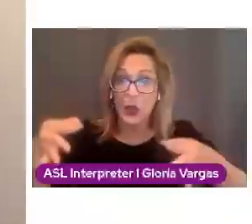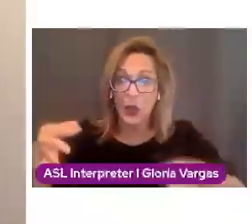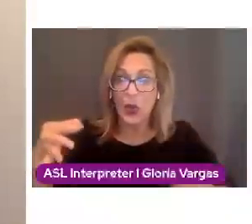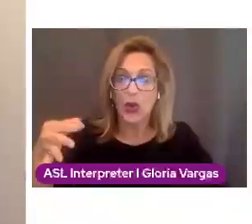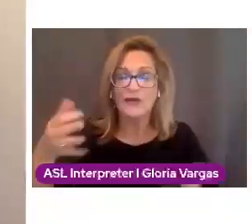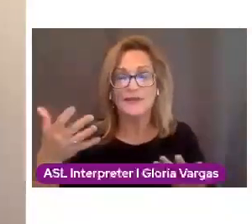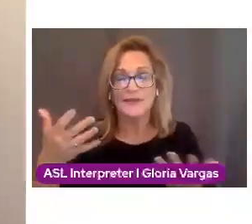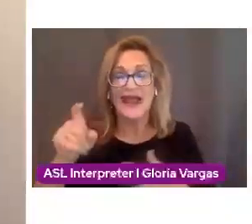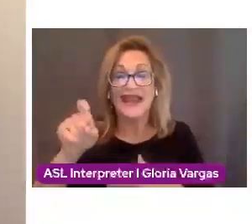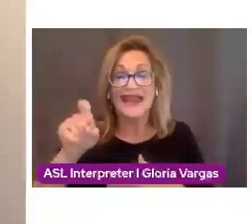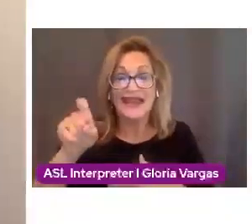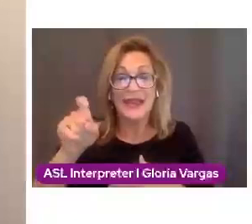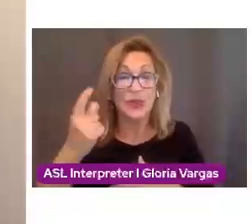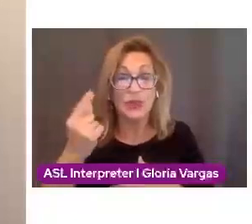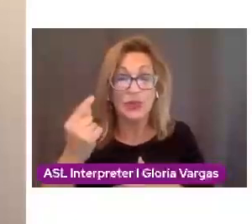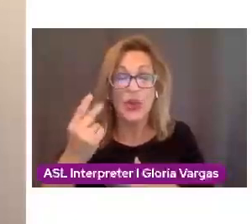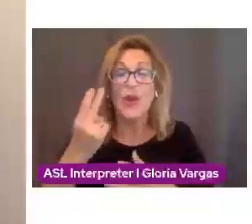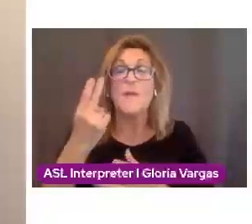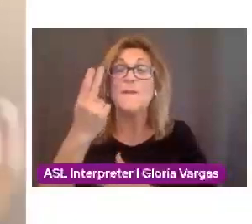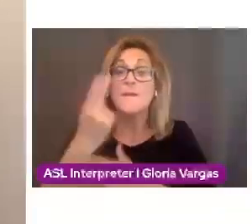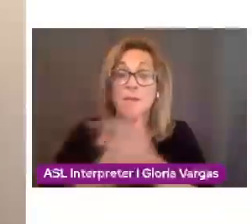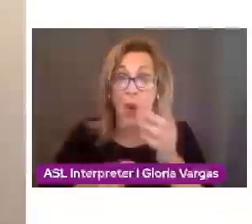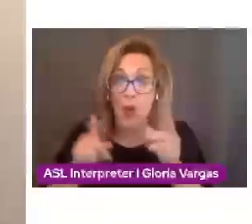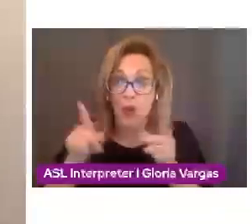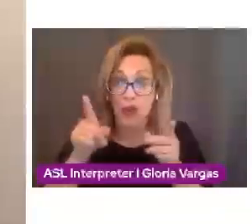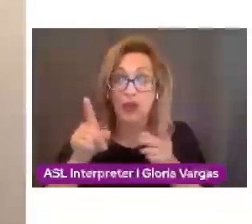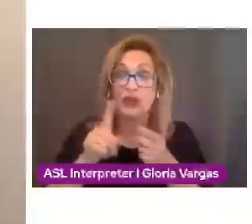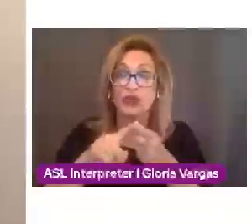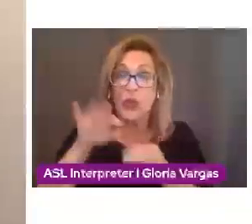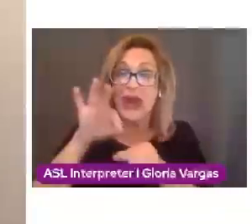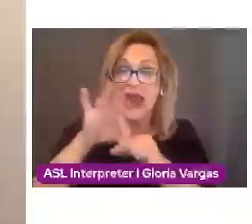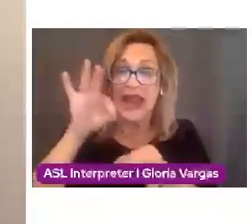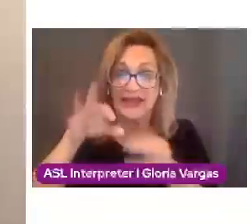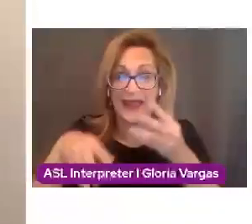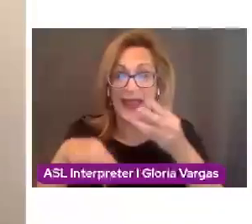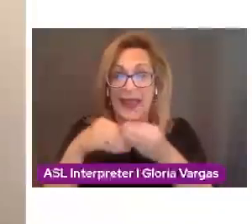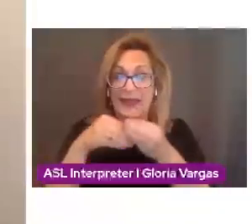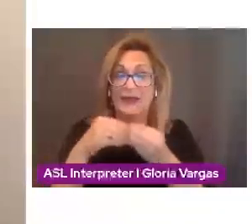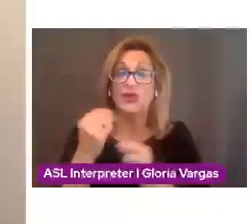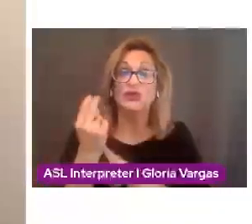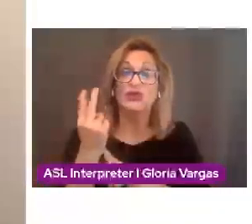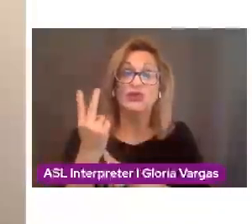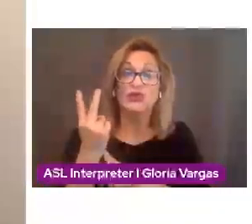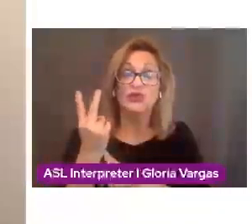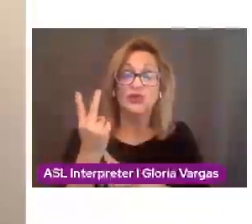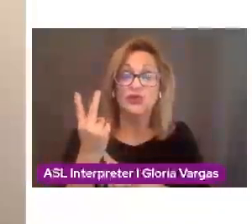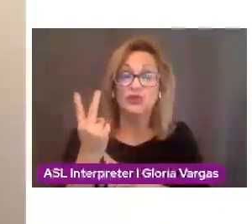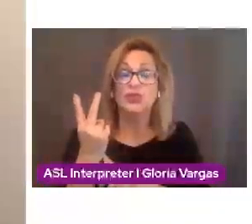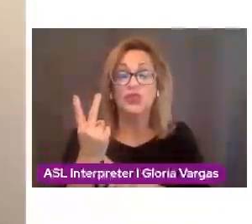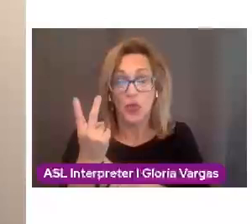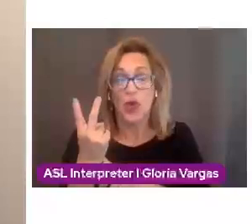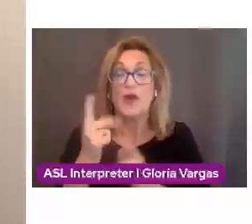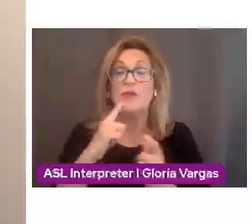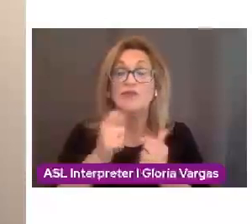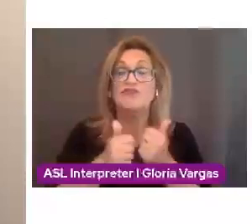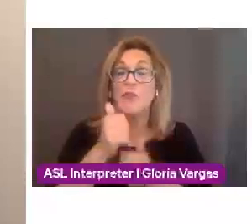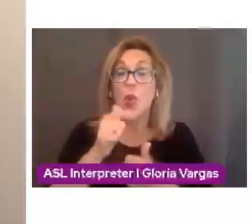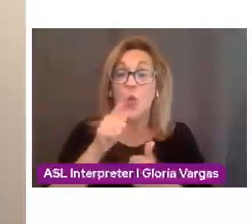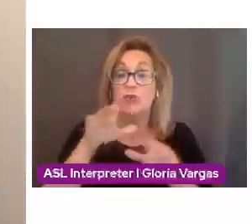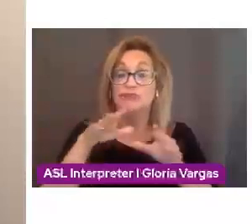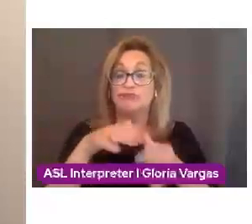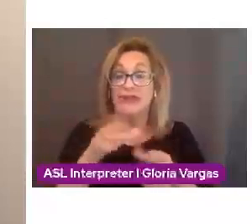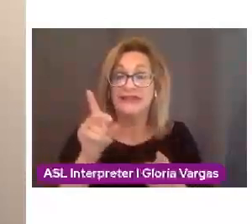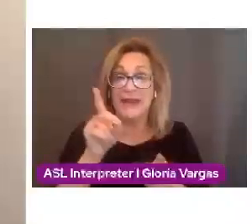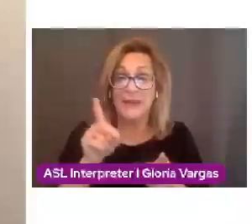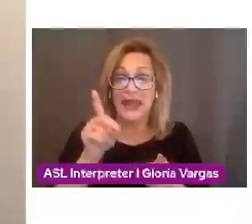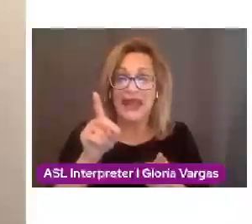both to elect two more, the Democratic majority, and